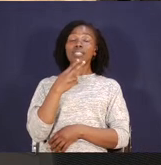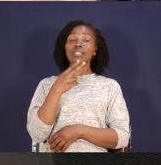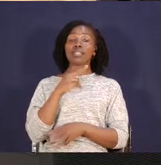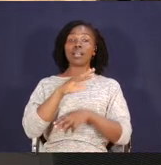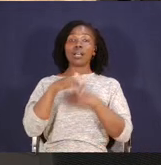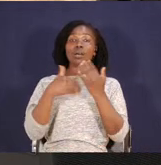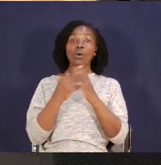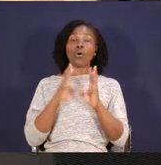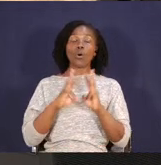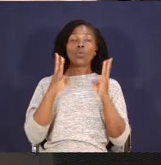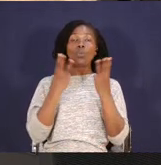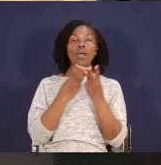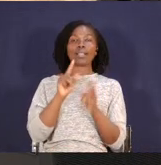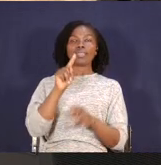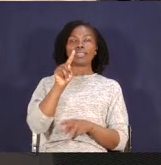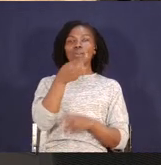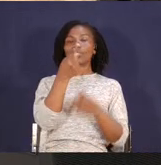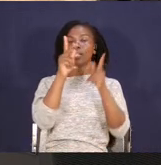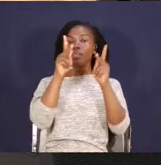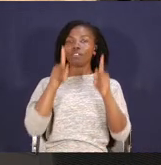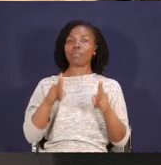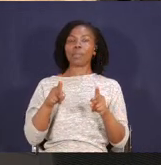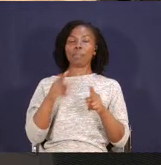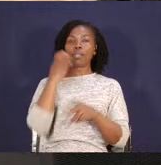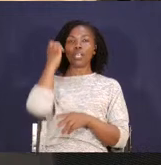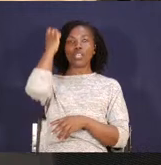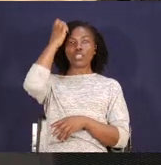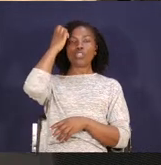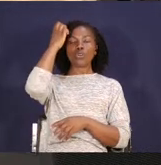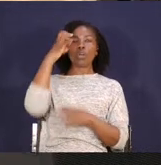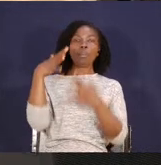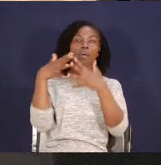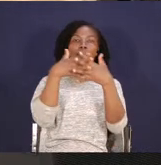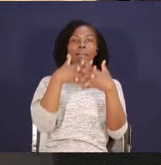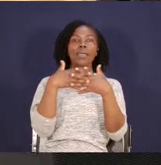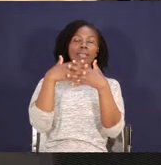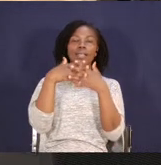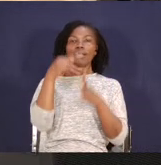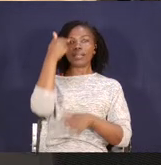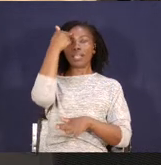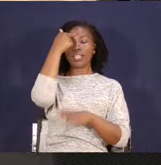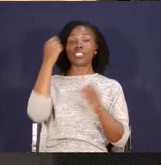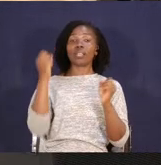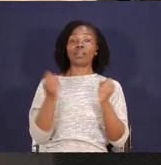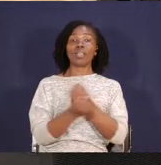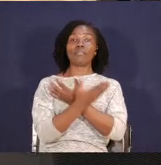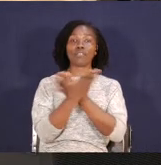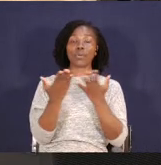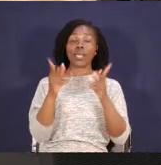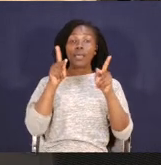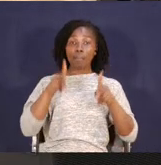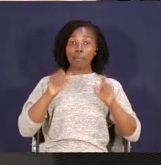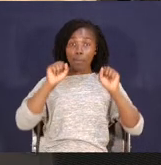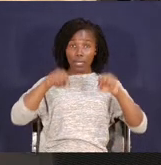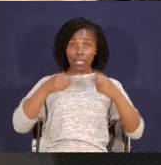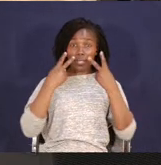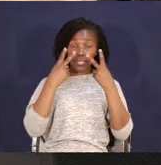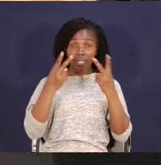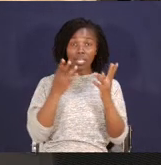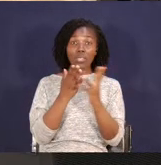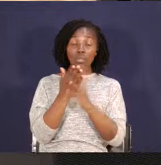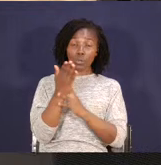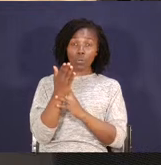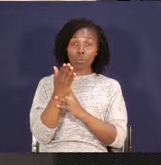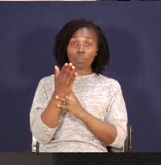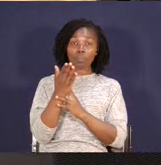by thousands of people, Europe, Americas, Asia, everywhere, just because of your contribution. These guys